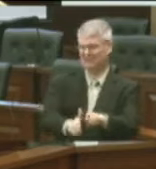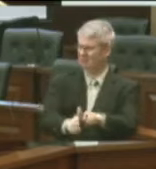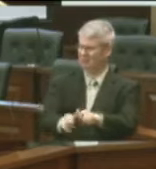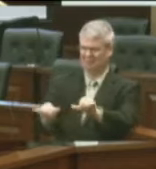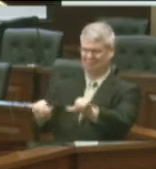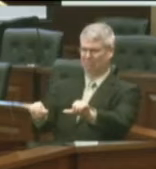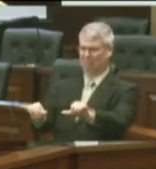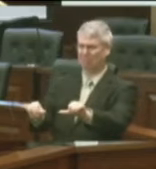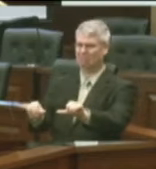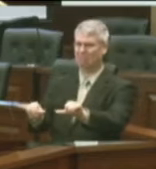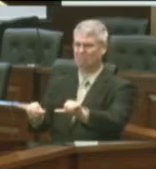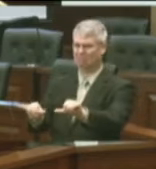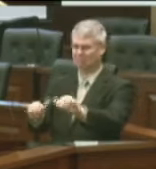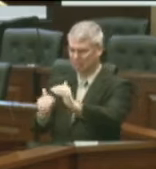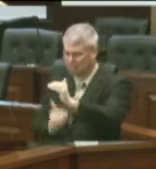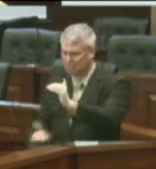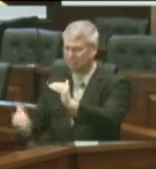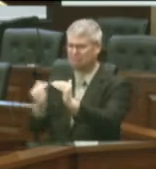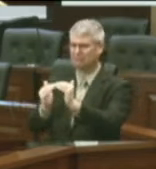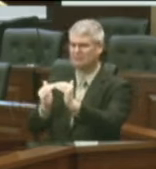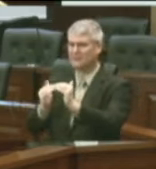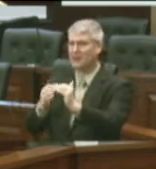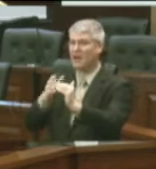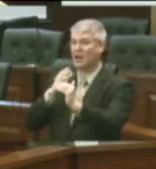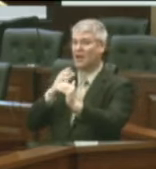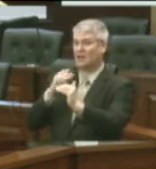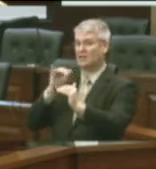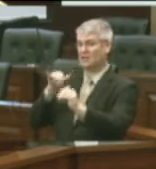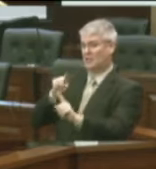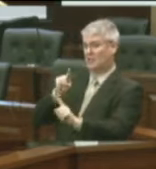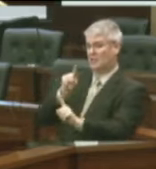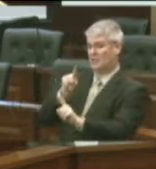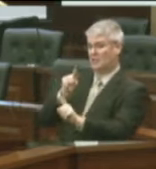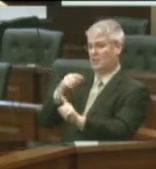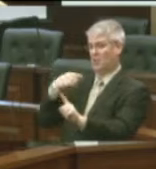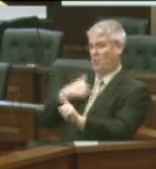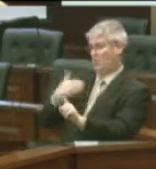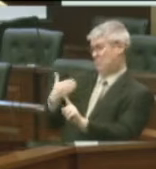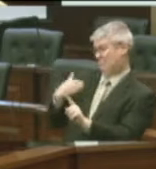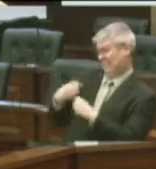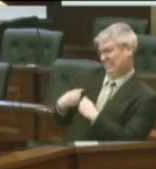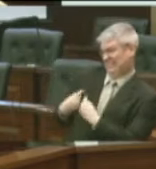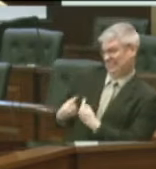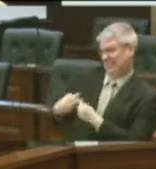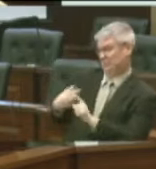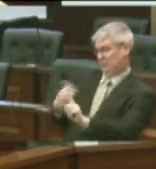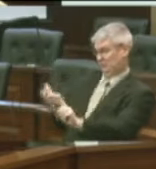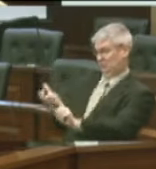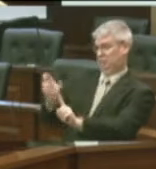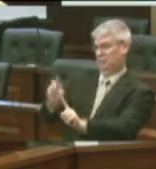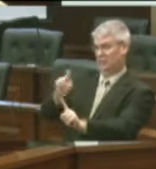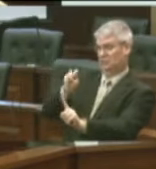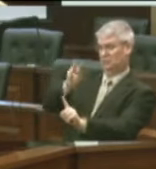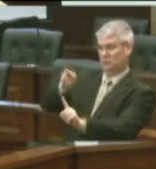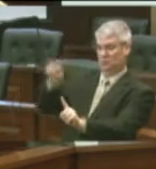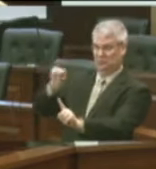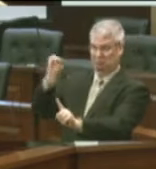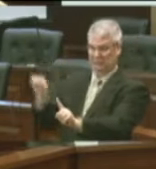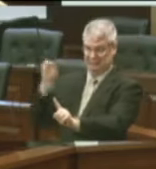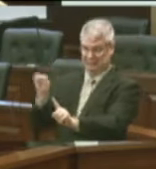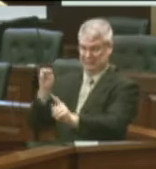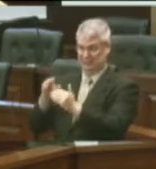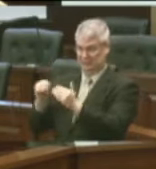unprecedented $122 million we already put towards schools this year, today I'm announcing that we will